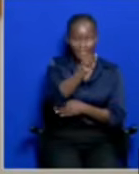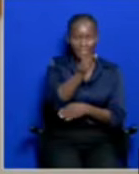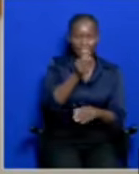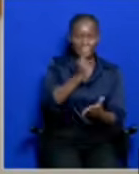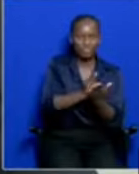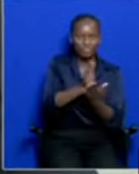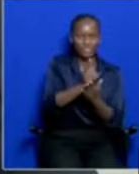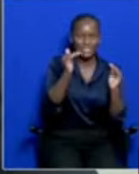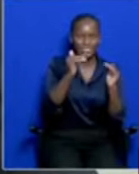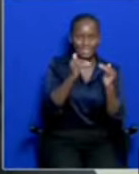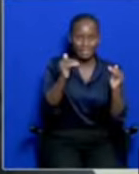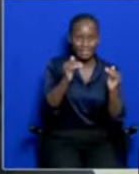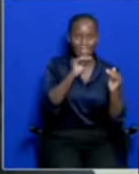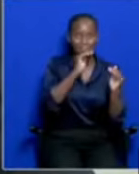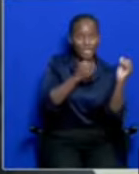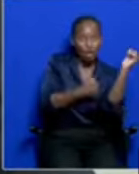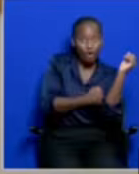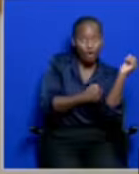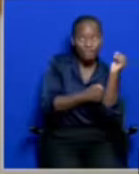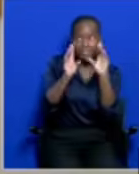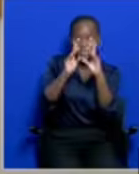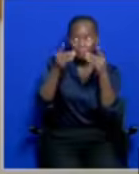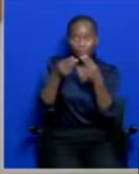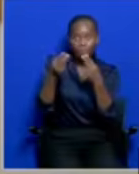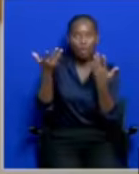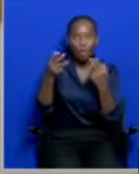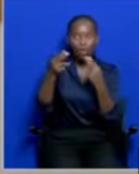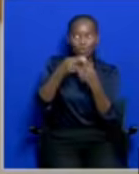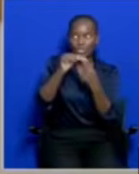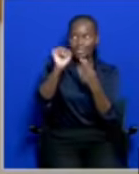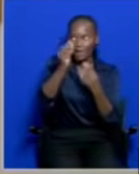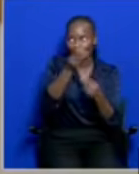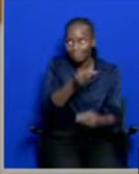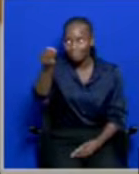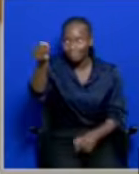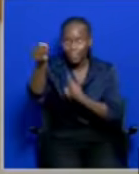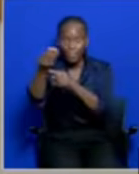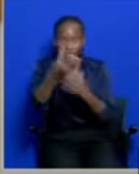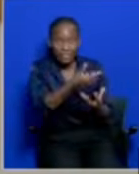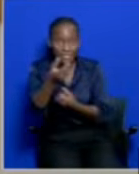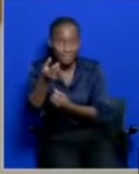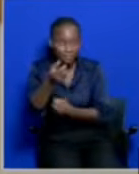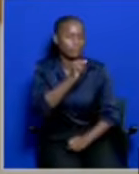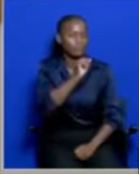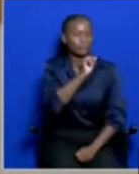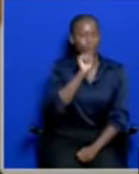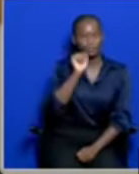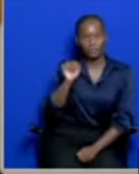complaints. Yes. Thank you. Commissioners, I've eaten into your tea time.